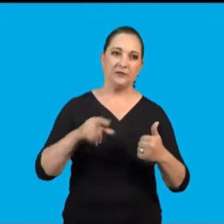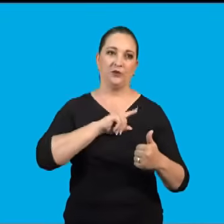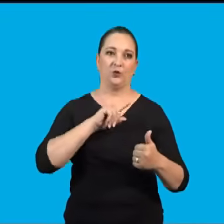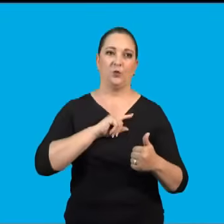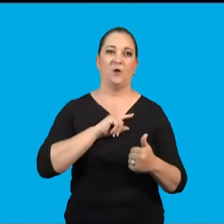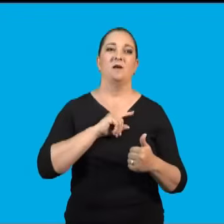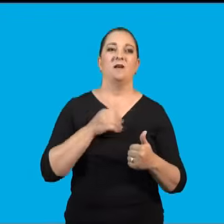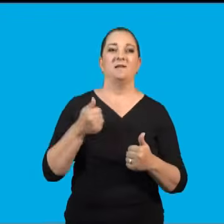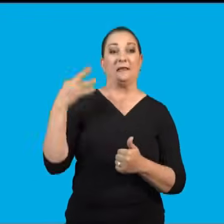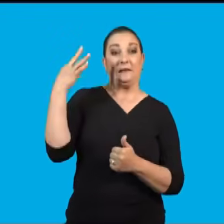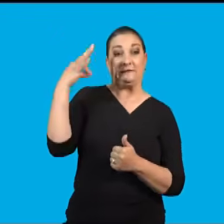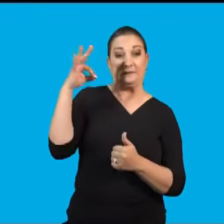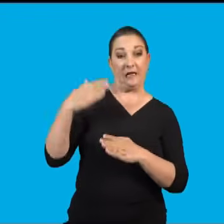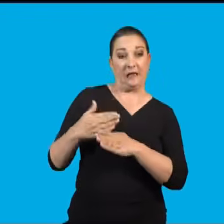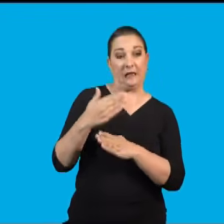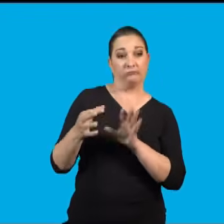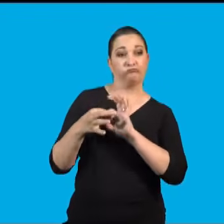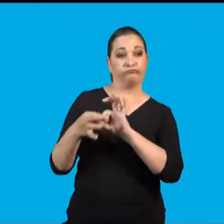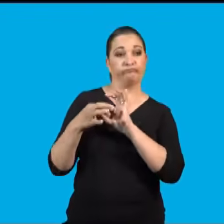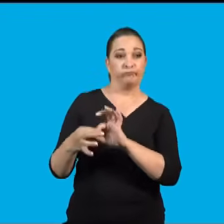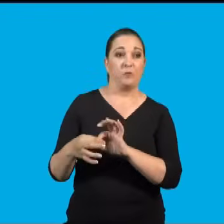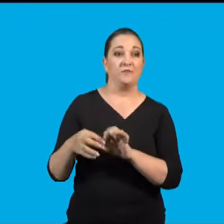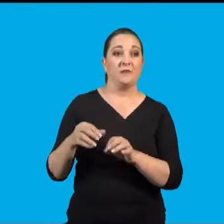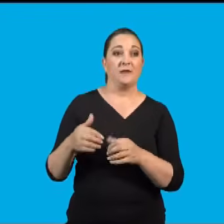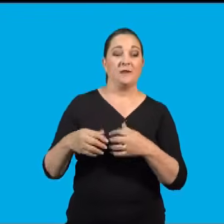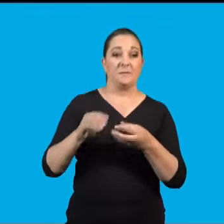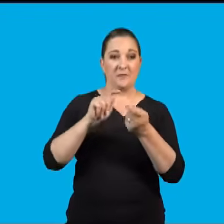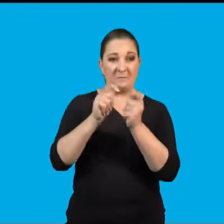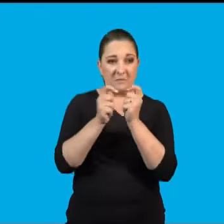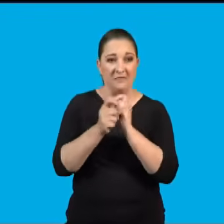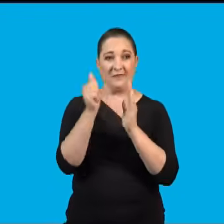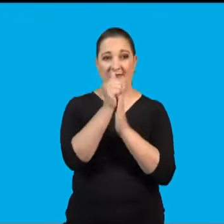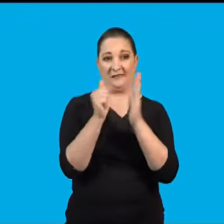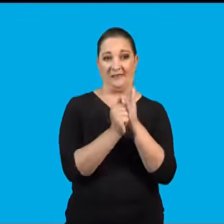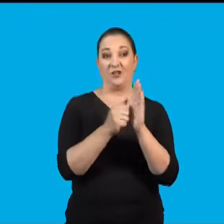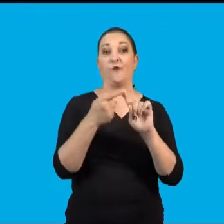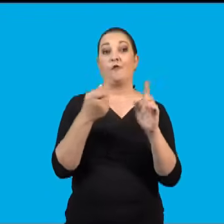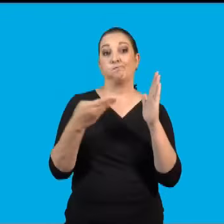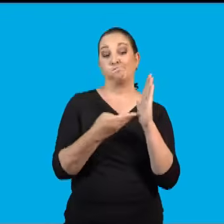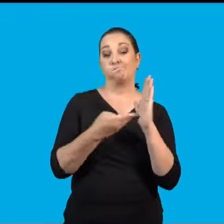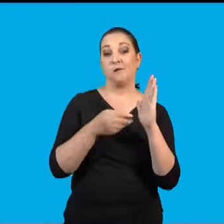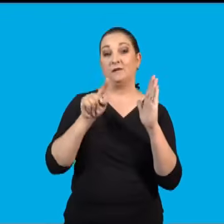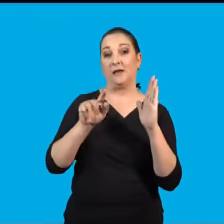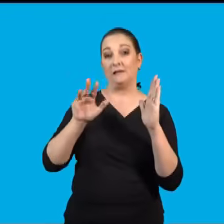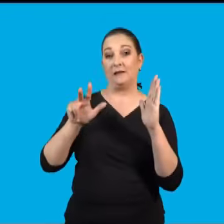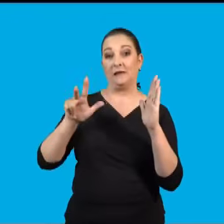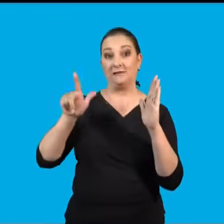Labour Relations Amendment Act that was introduced in 1987. So now you have to identify